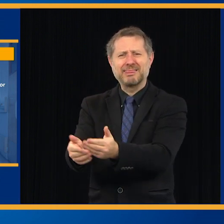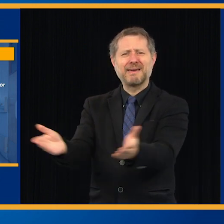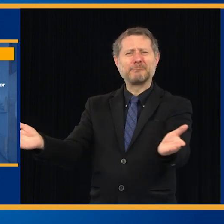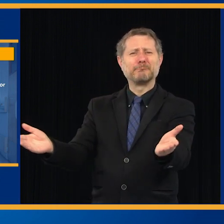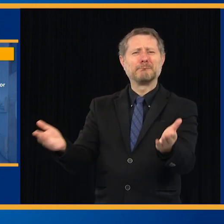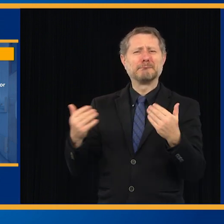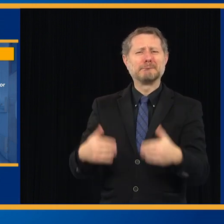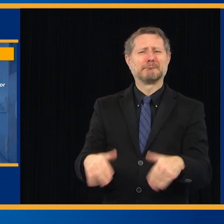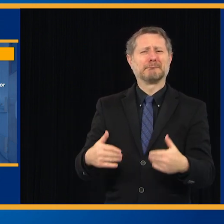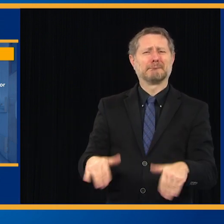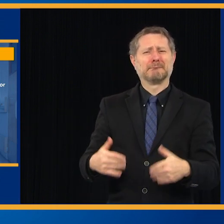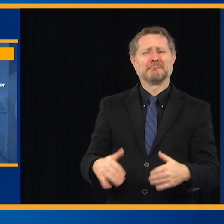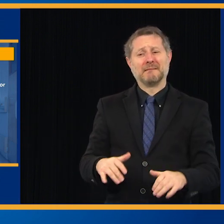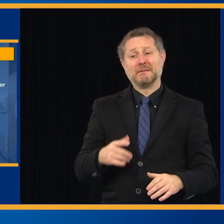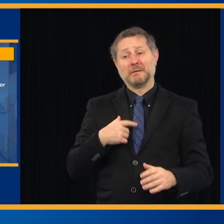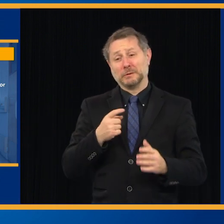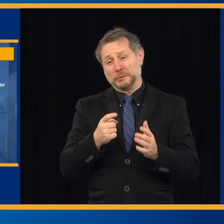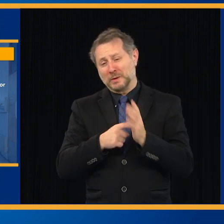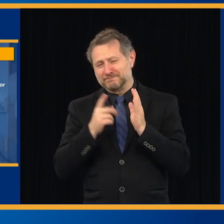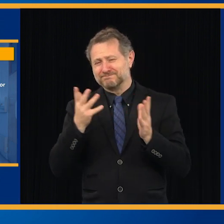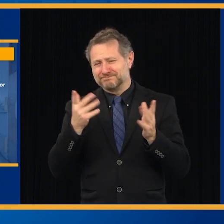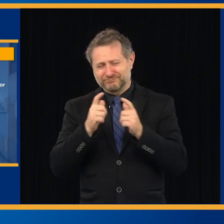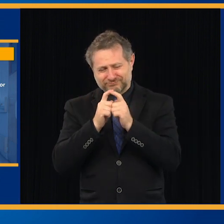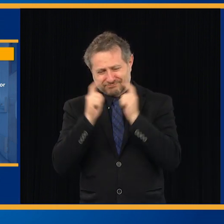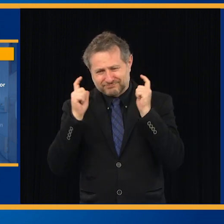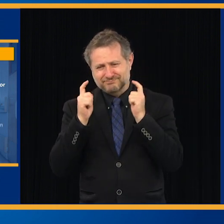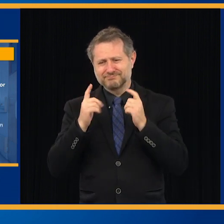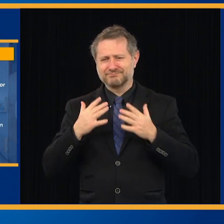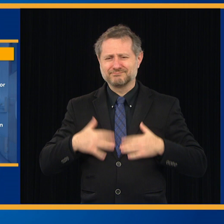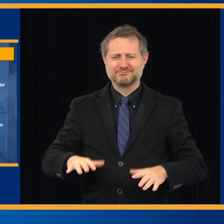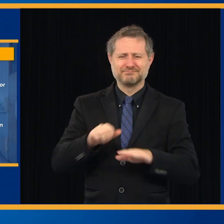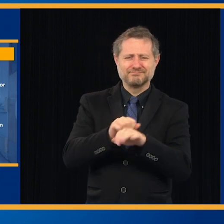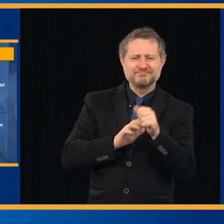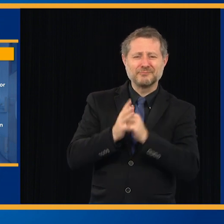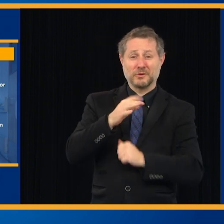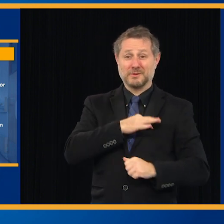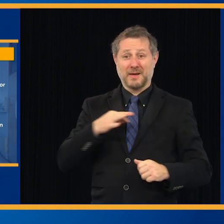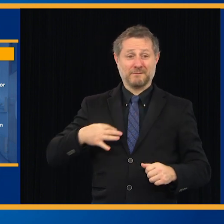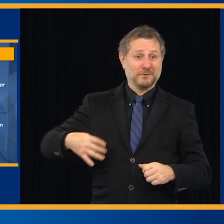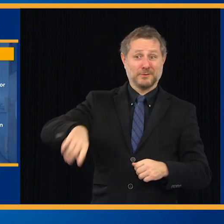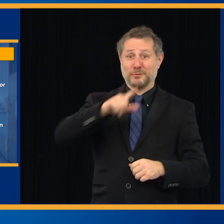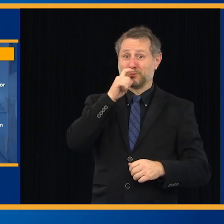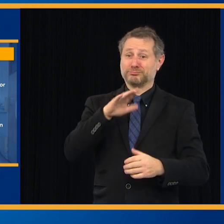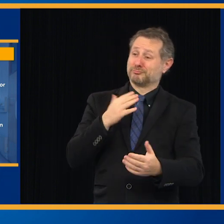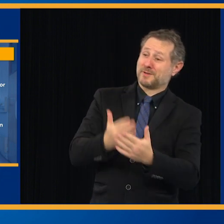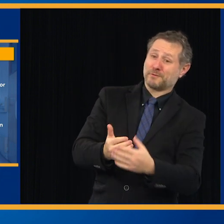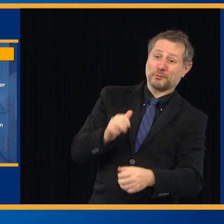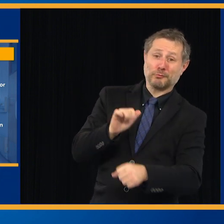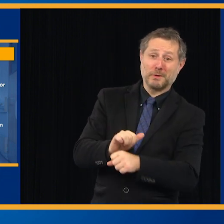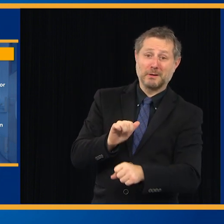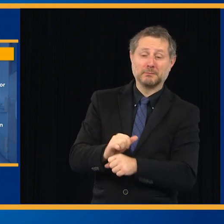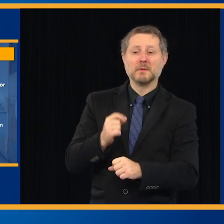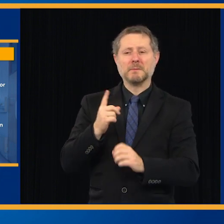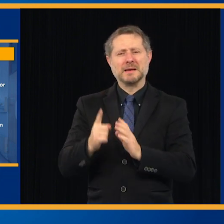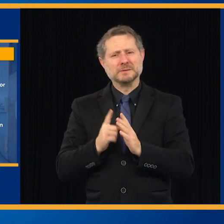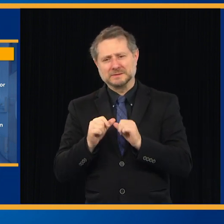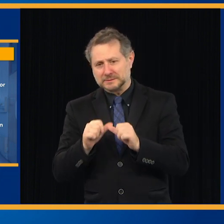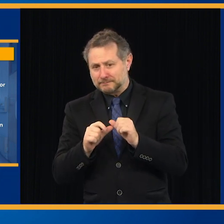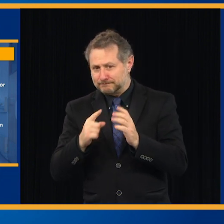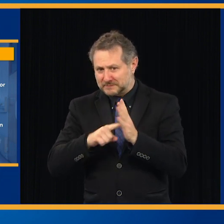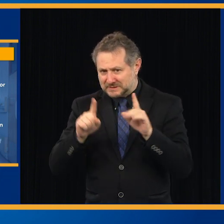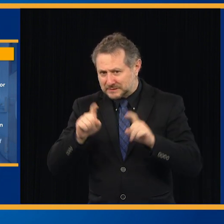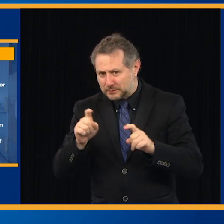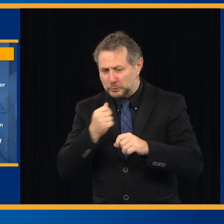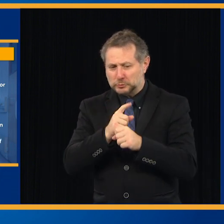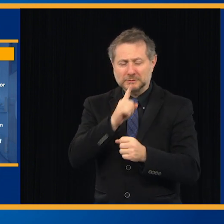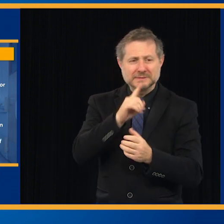PPE requirements, all staff have to be checked going into a nursing home every 12 hours. All facilities must